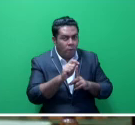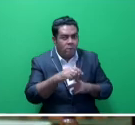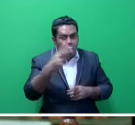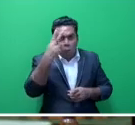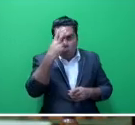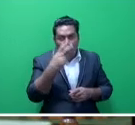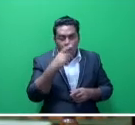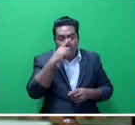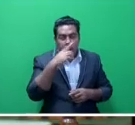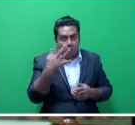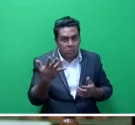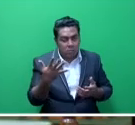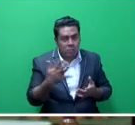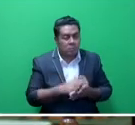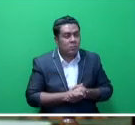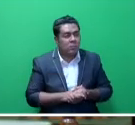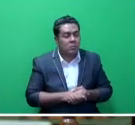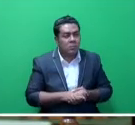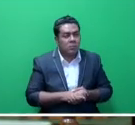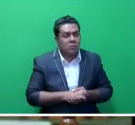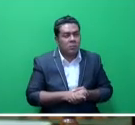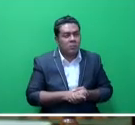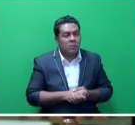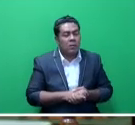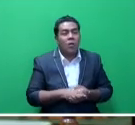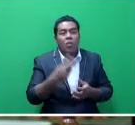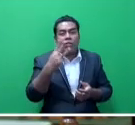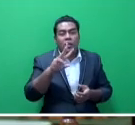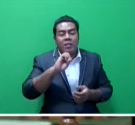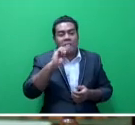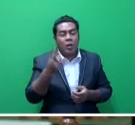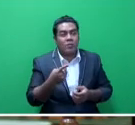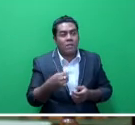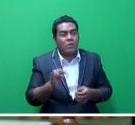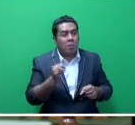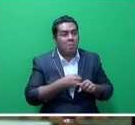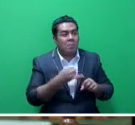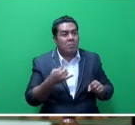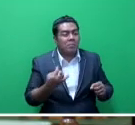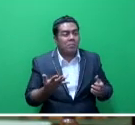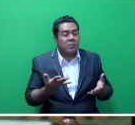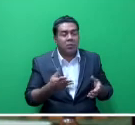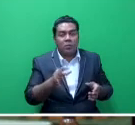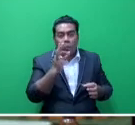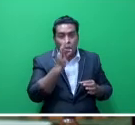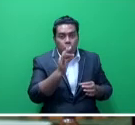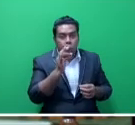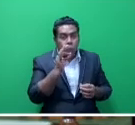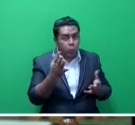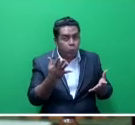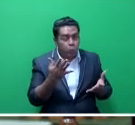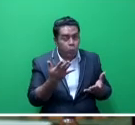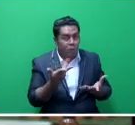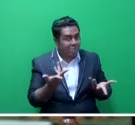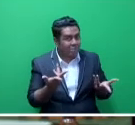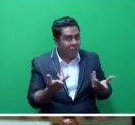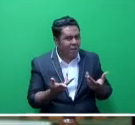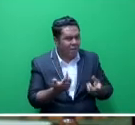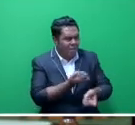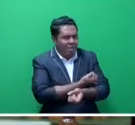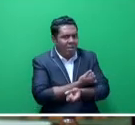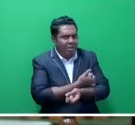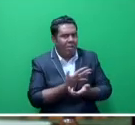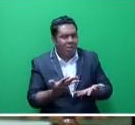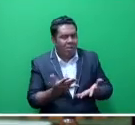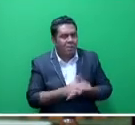and retirement homes. Furthermore, $30,000 will be allocated for a study on medicinal industrial hemp. Mr. Speaker, sir, vaccination